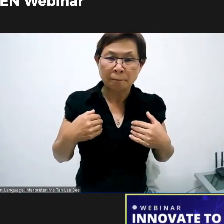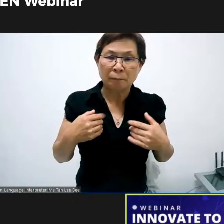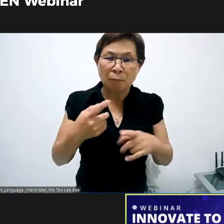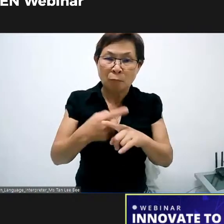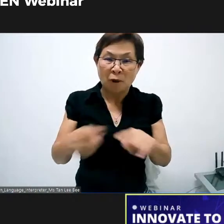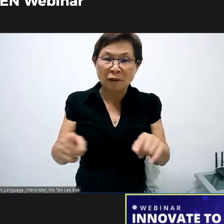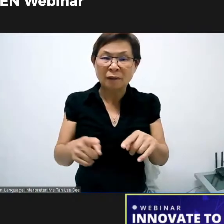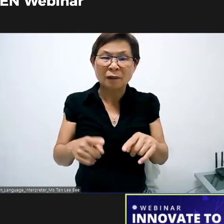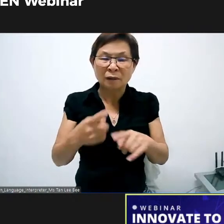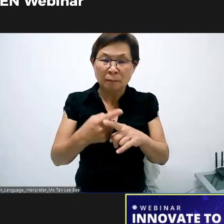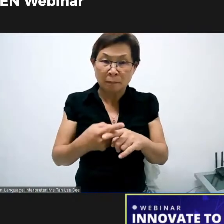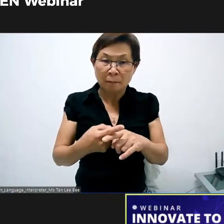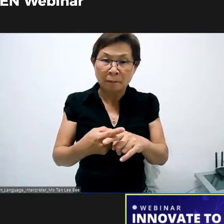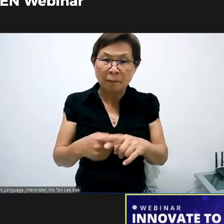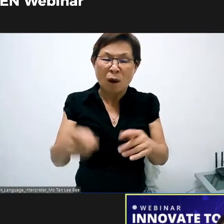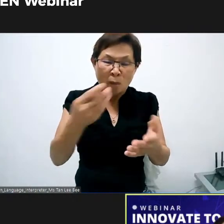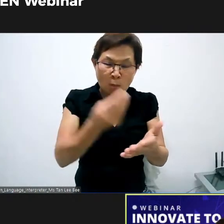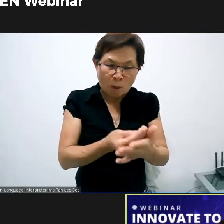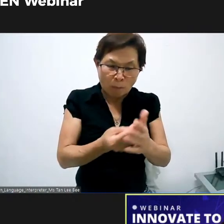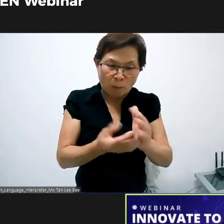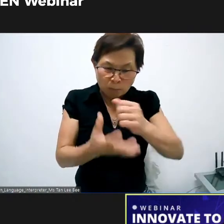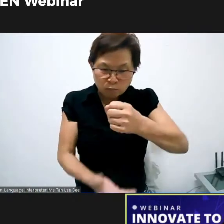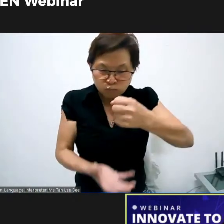when it comes to funding,